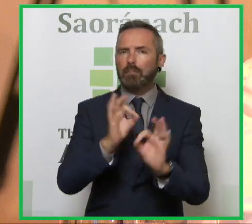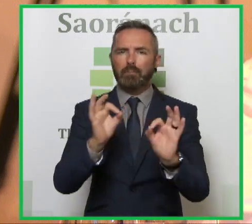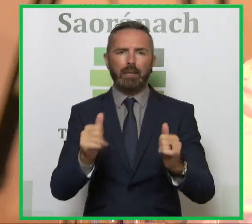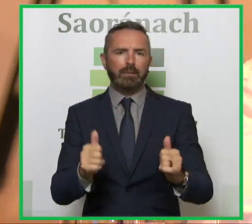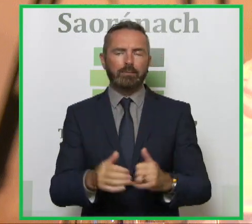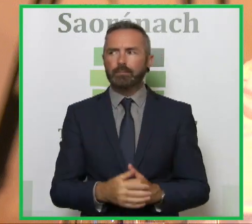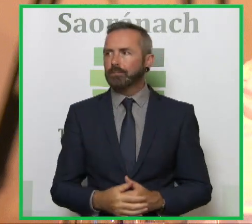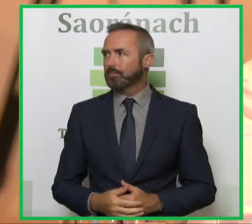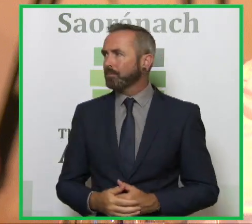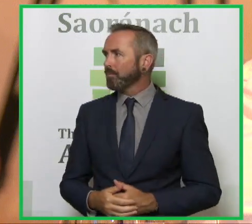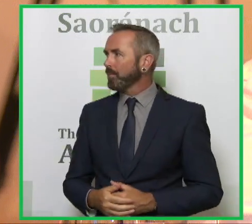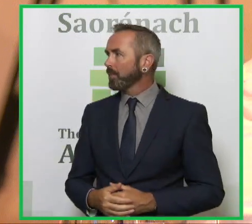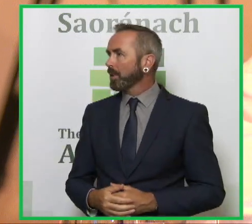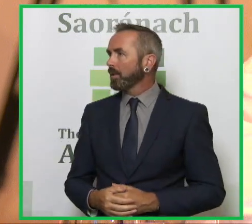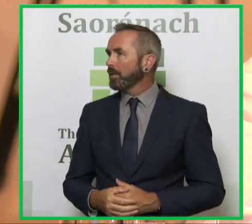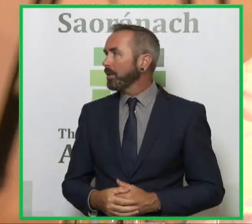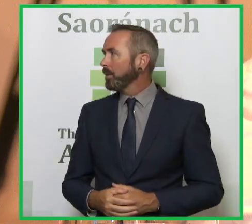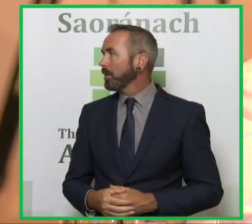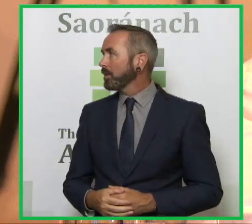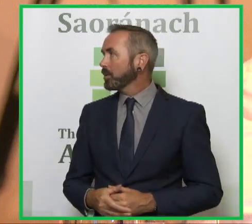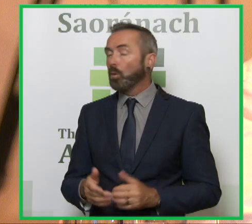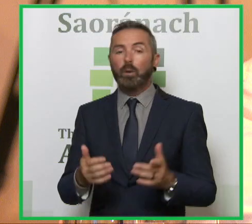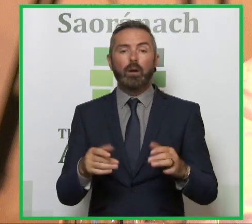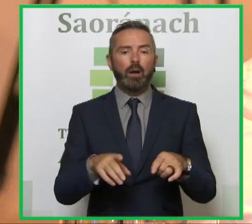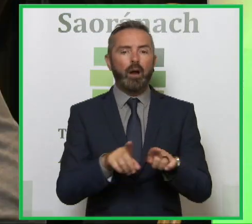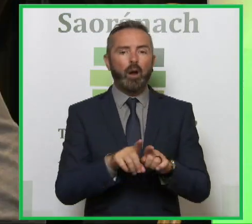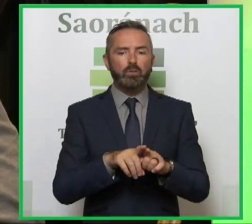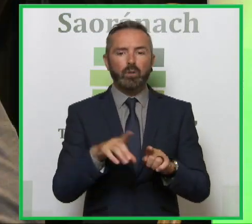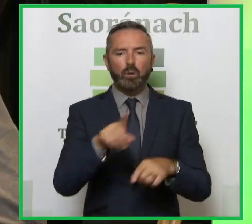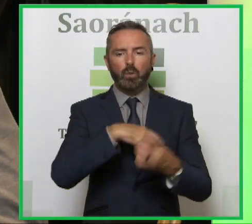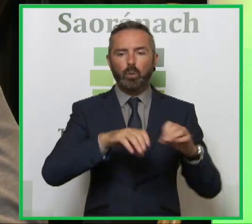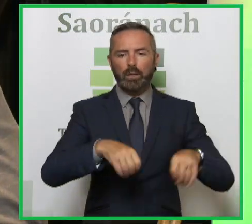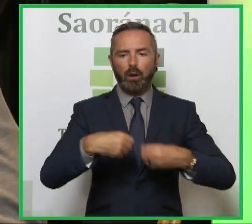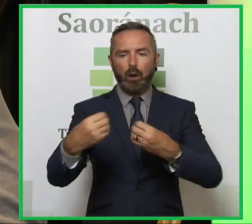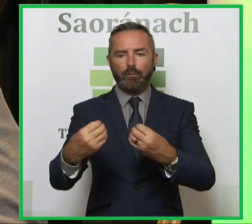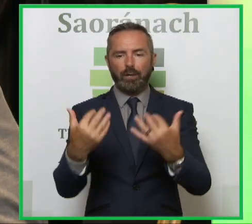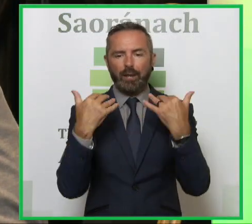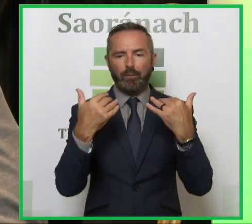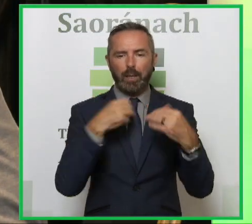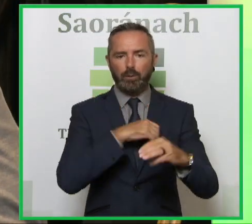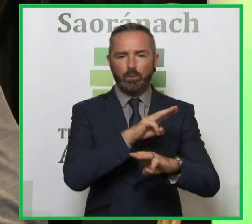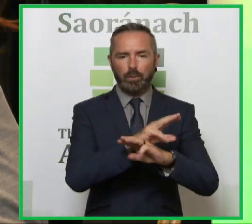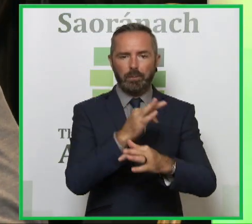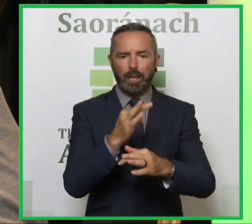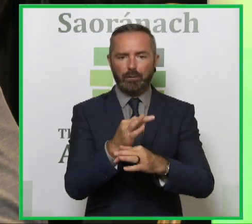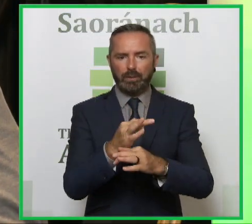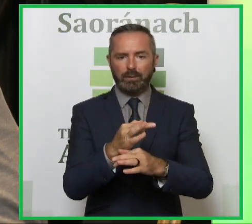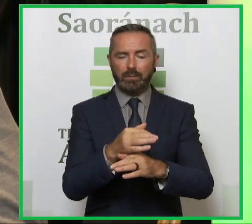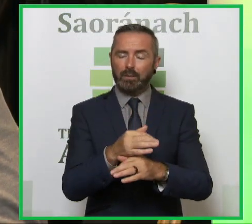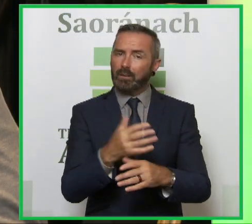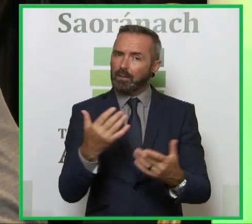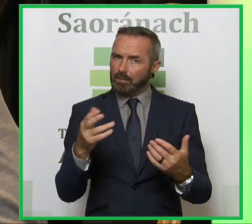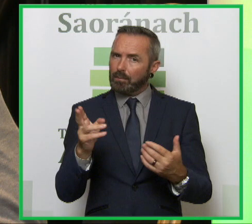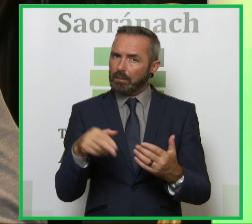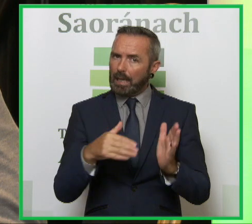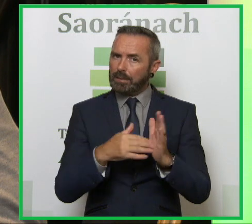So, Trevor, go ahead. Yeah, Sorry. it's just so we offer information sessions to parents. It can be difficult